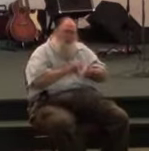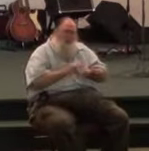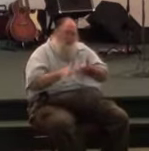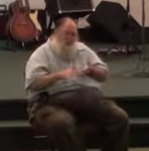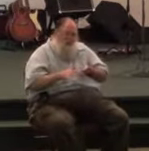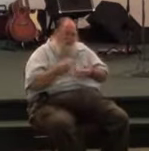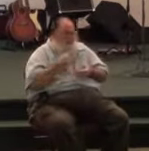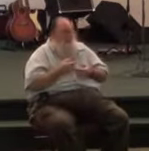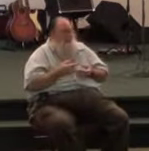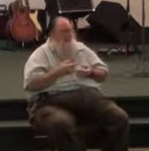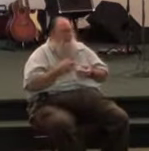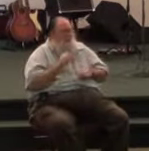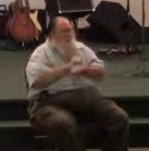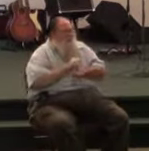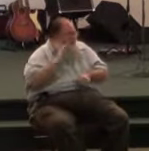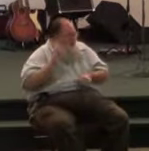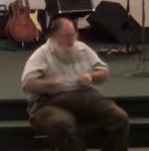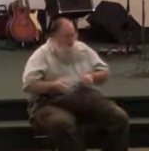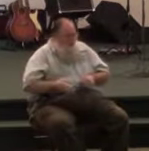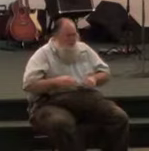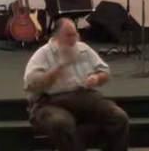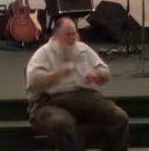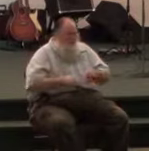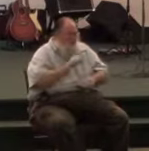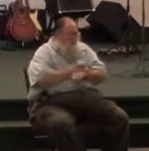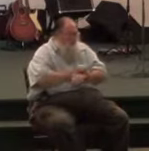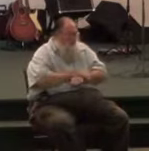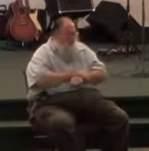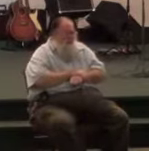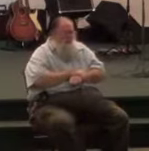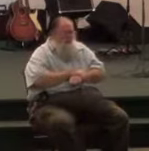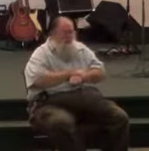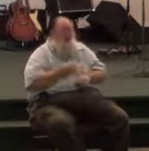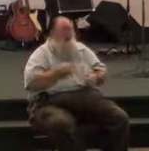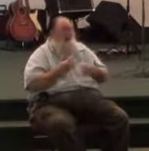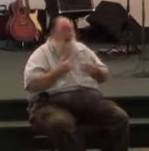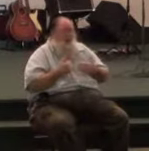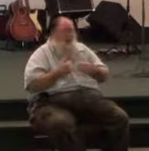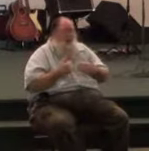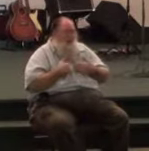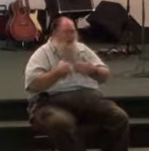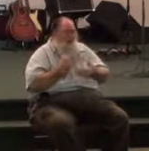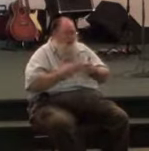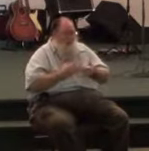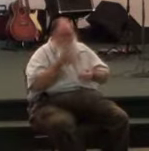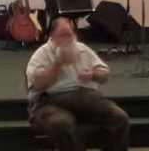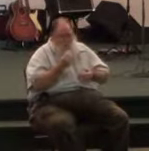say it'll never work. It can't work. And I had some wolves really nail me when I shared my vision